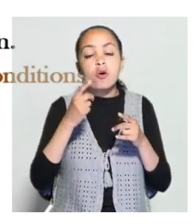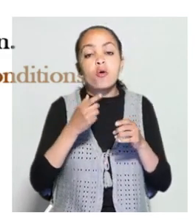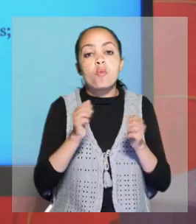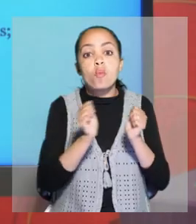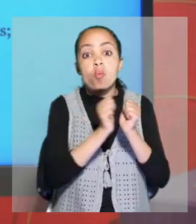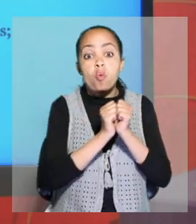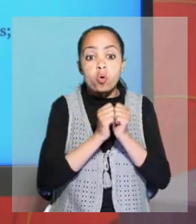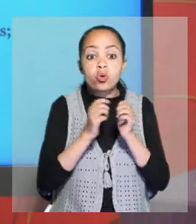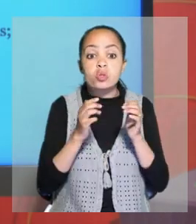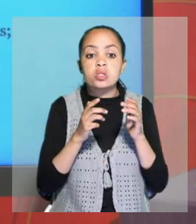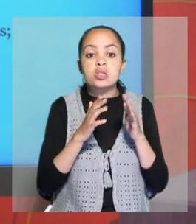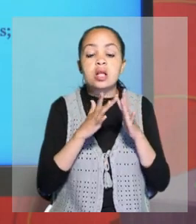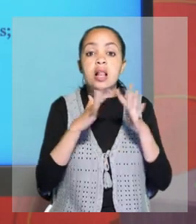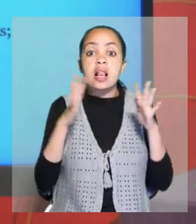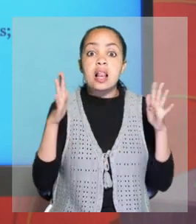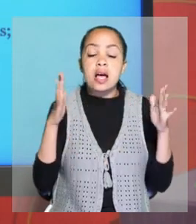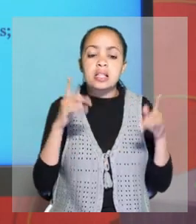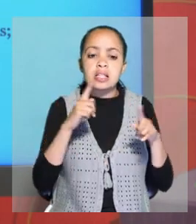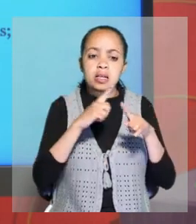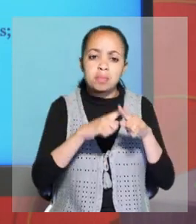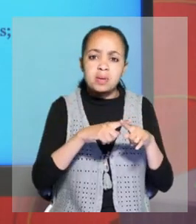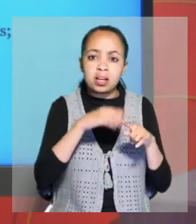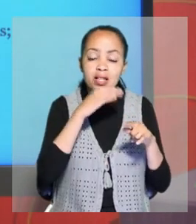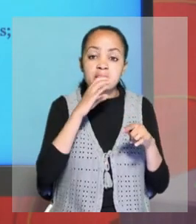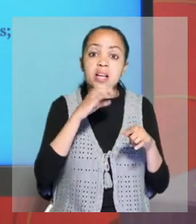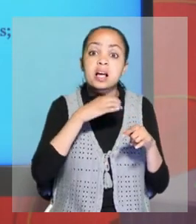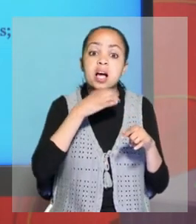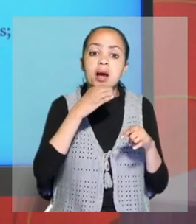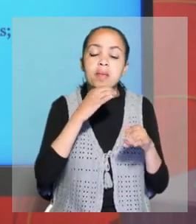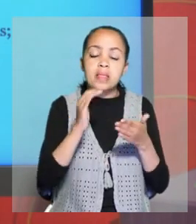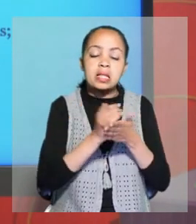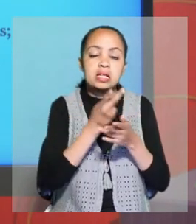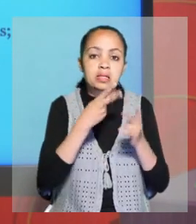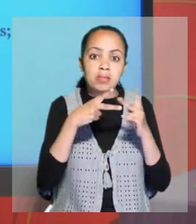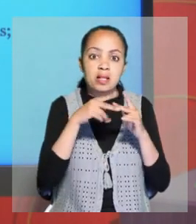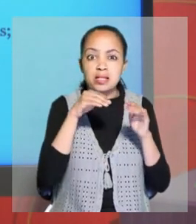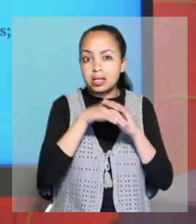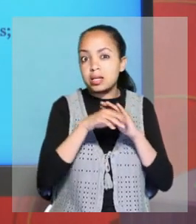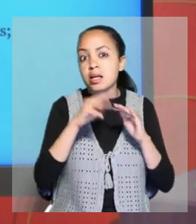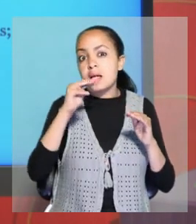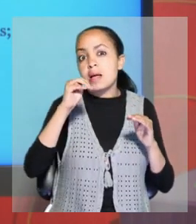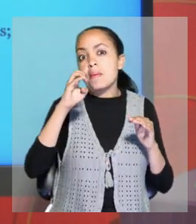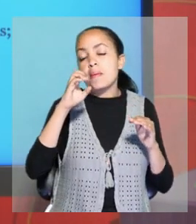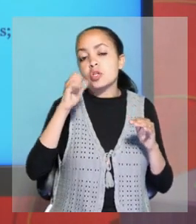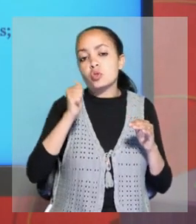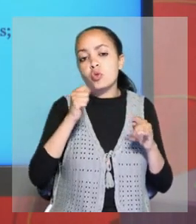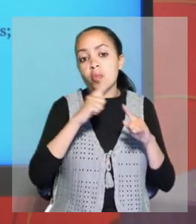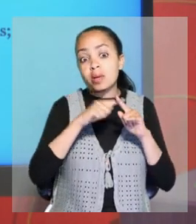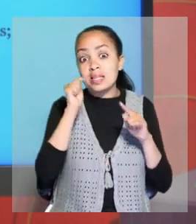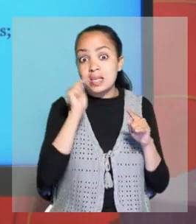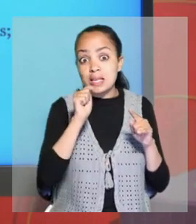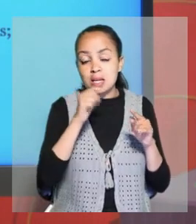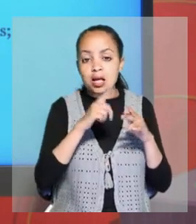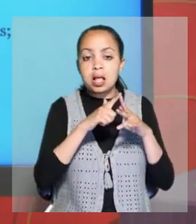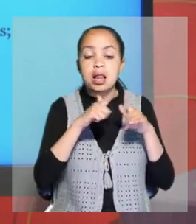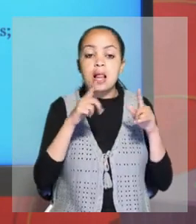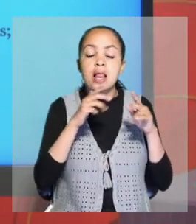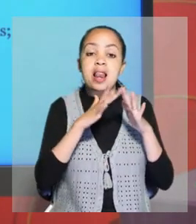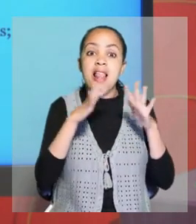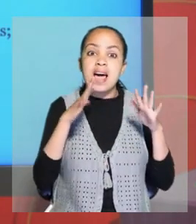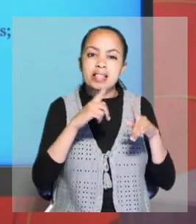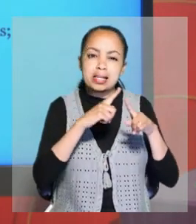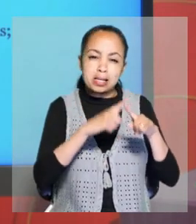reaction and the carbon fixation takes place in mesophyll cell. But here, light independent